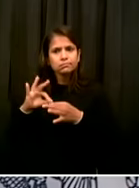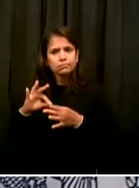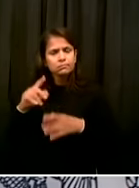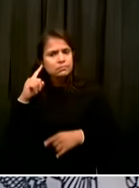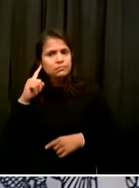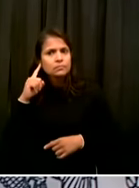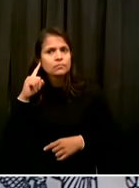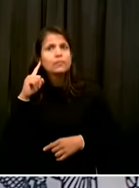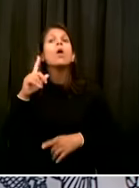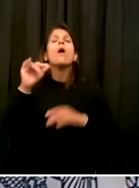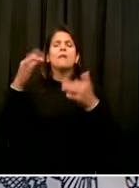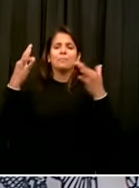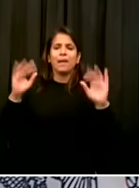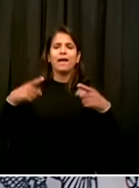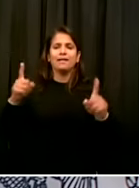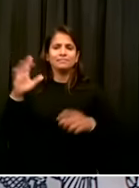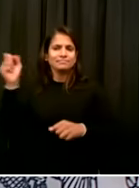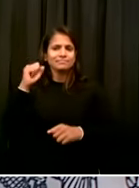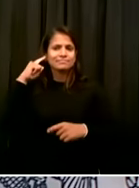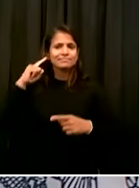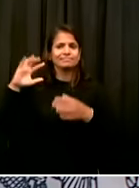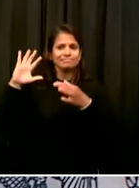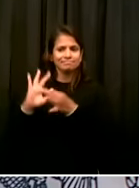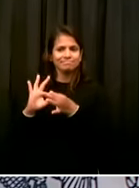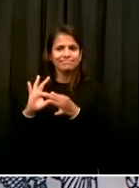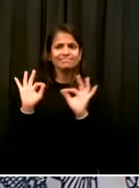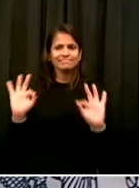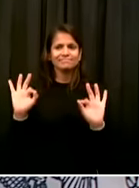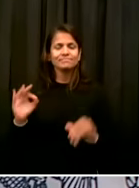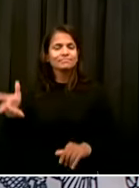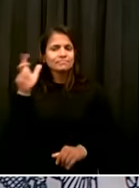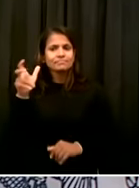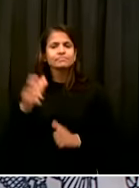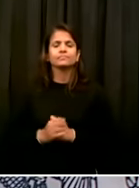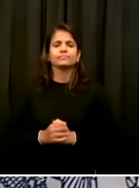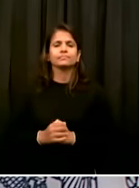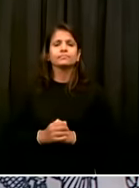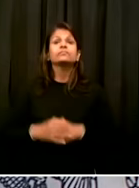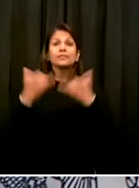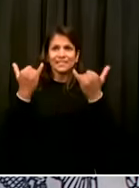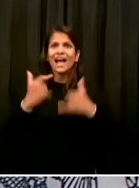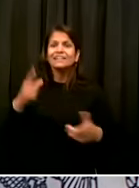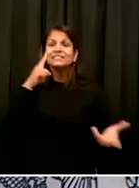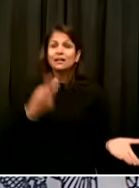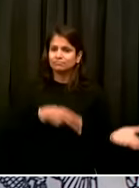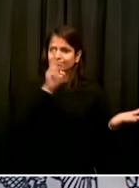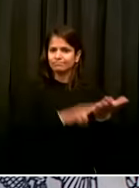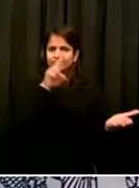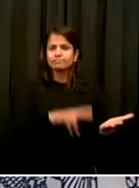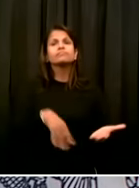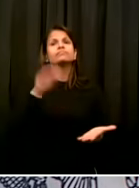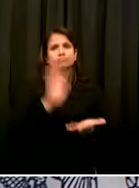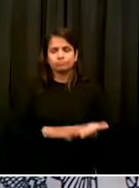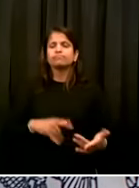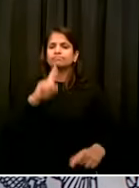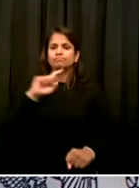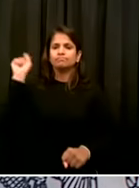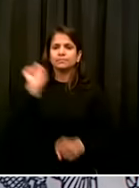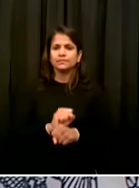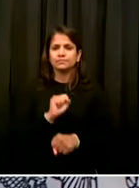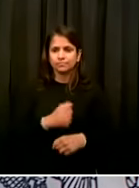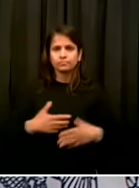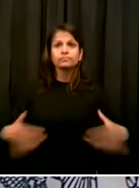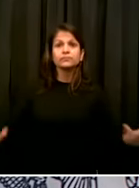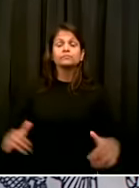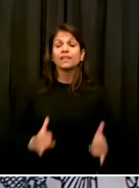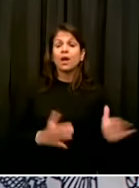Okay, now, executive order add another tool to our arsenal, the ways we are going about making